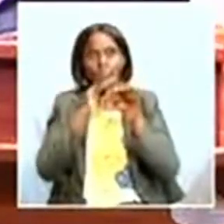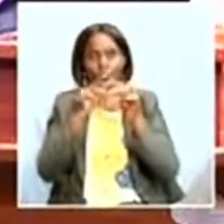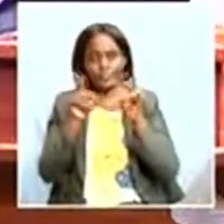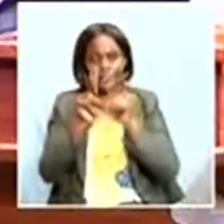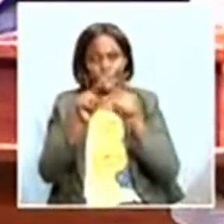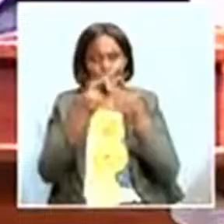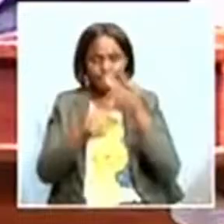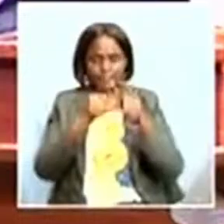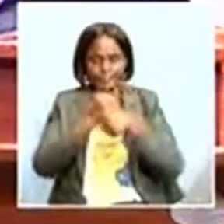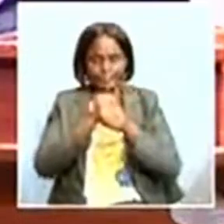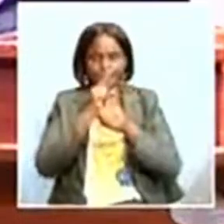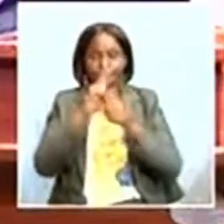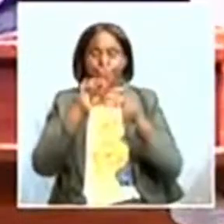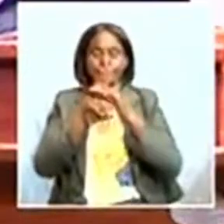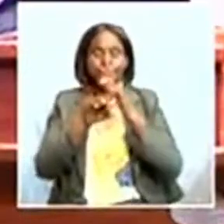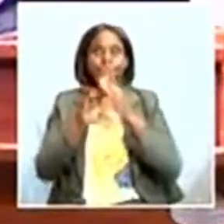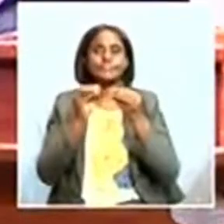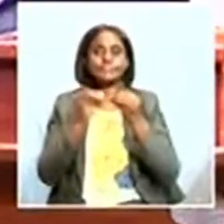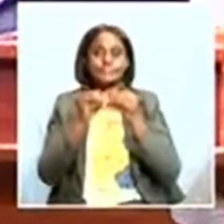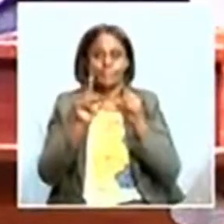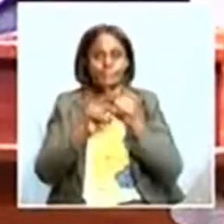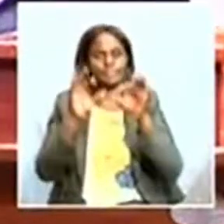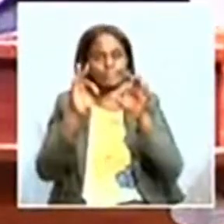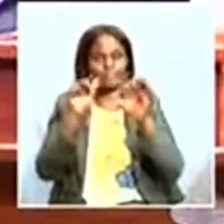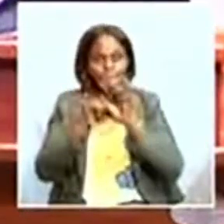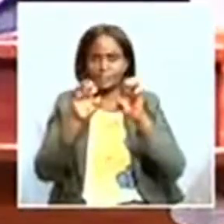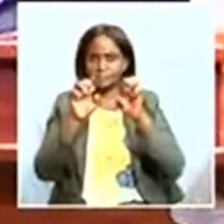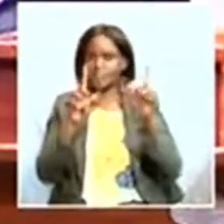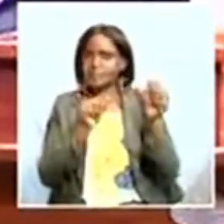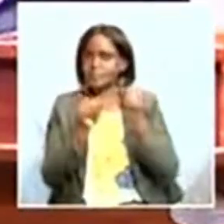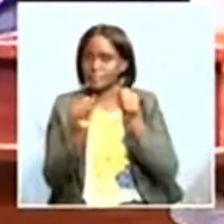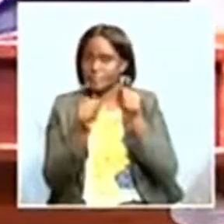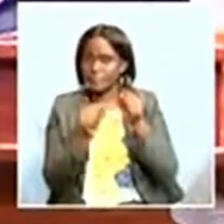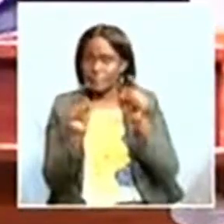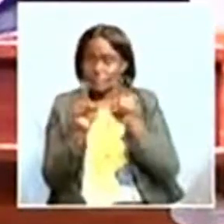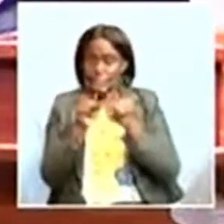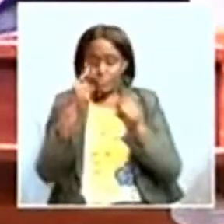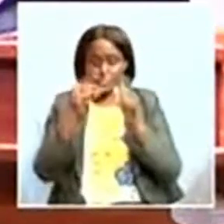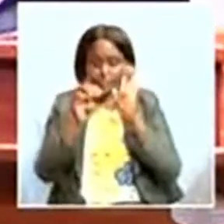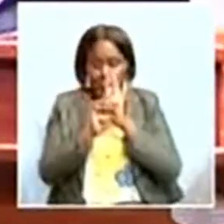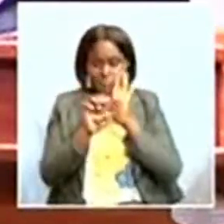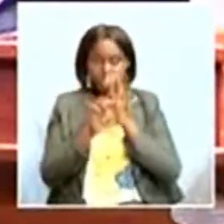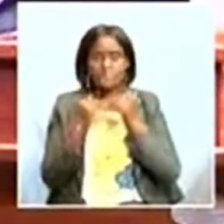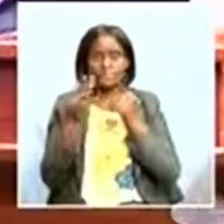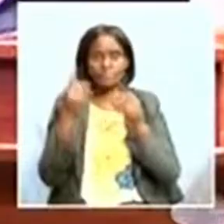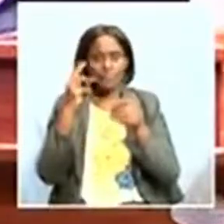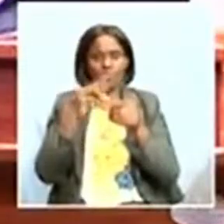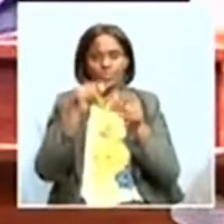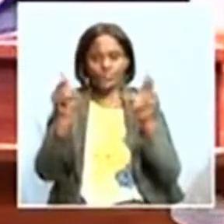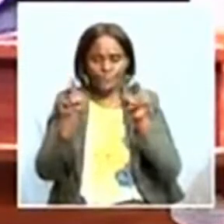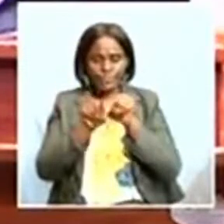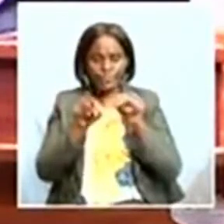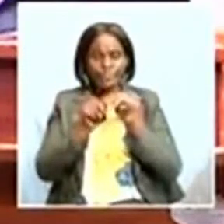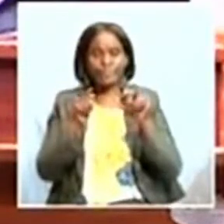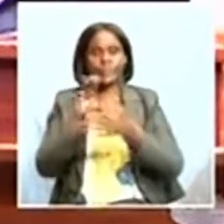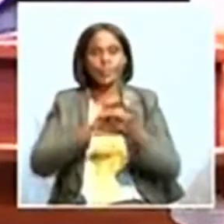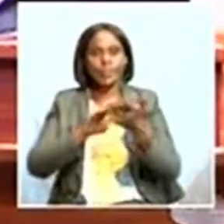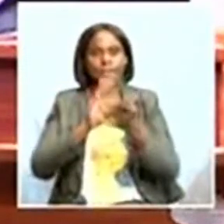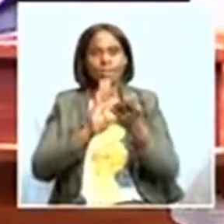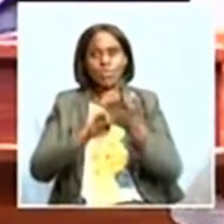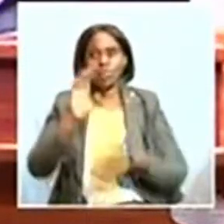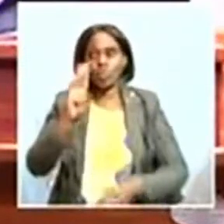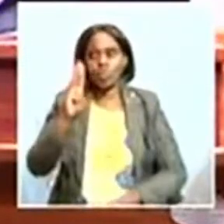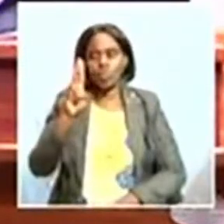to ensure accessibility and efficiency in the education system. For instance, Ulongo Basic School will not